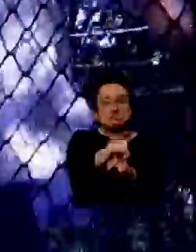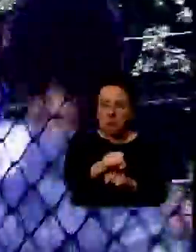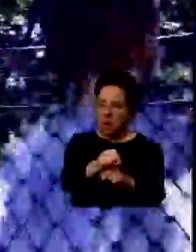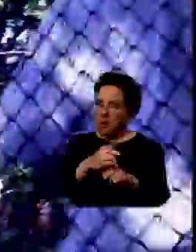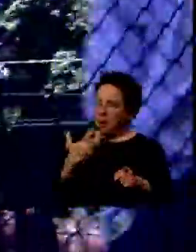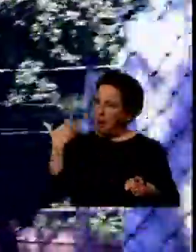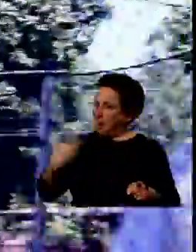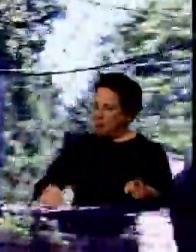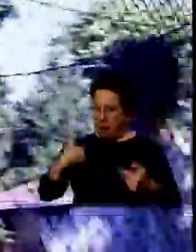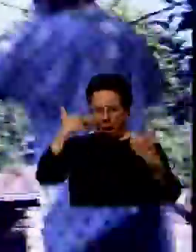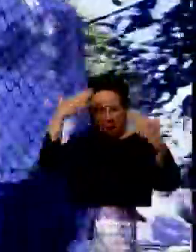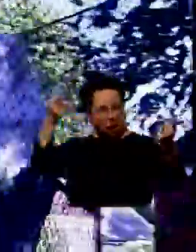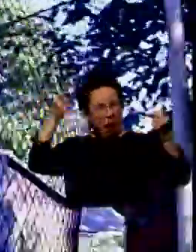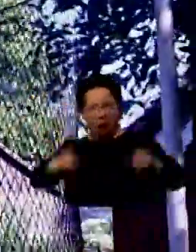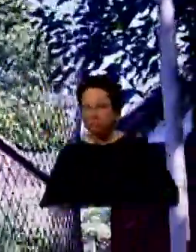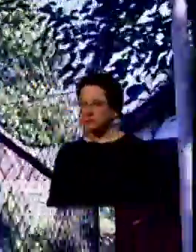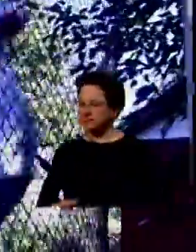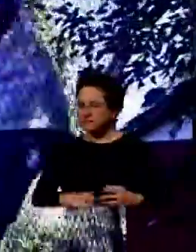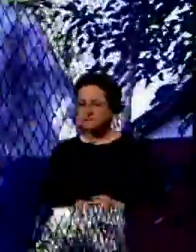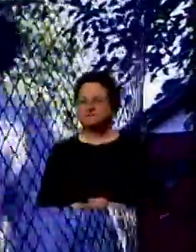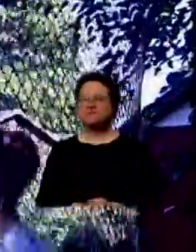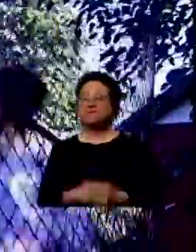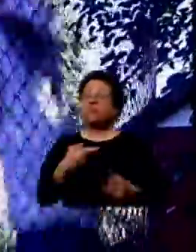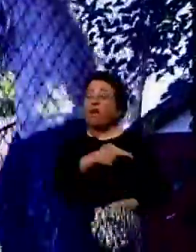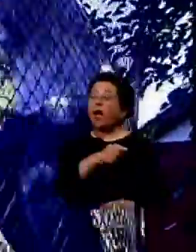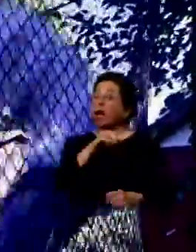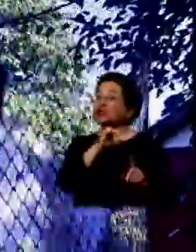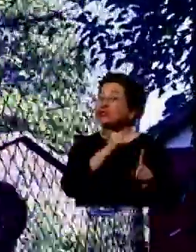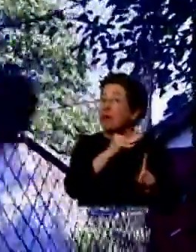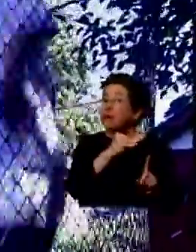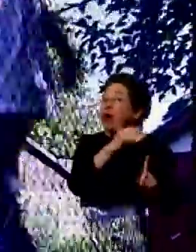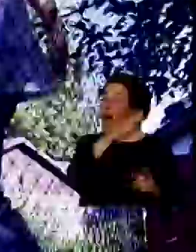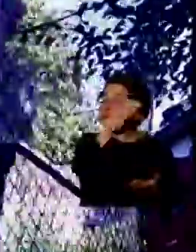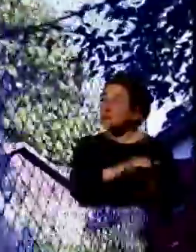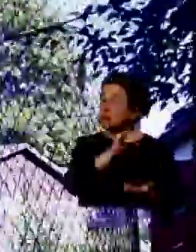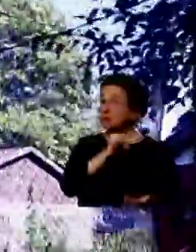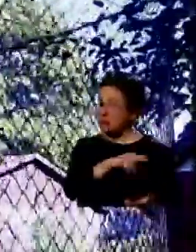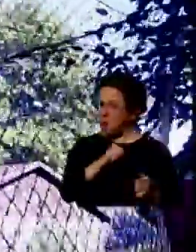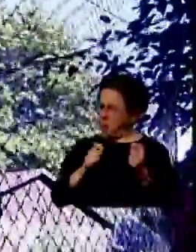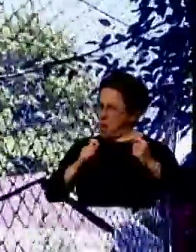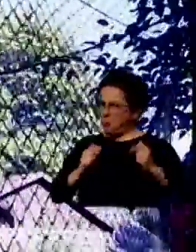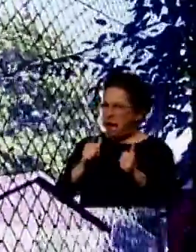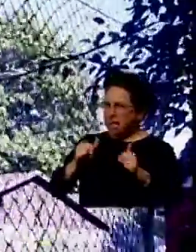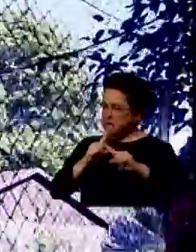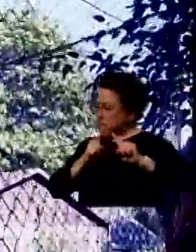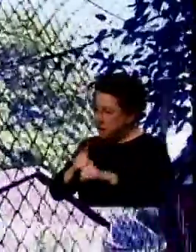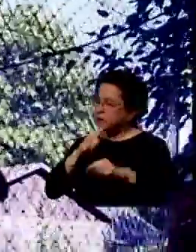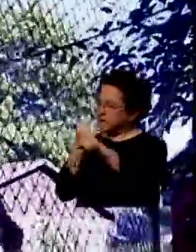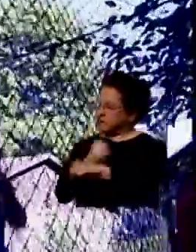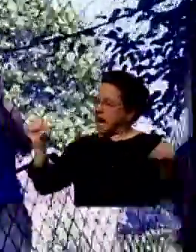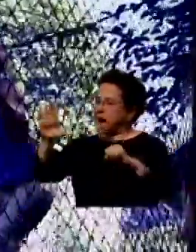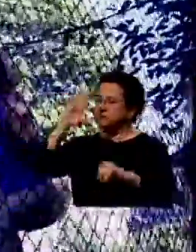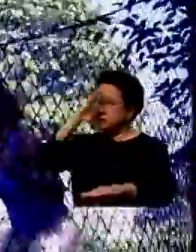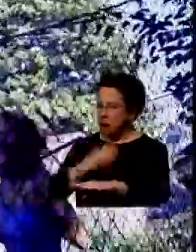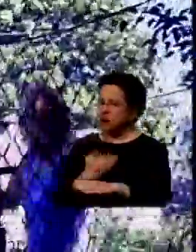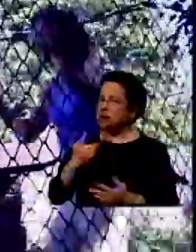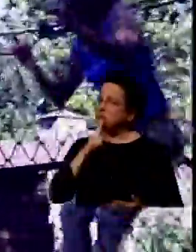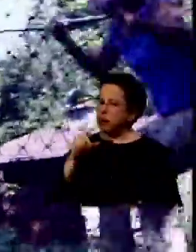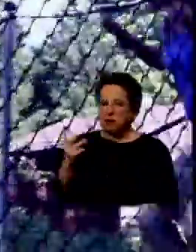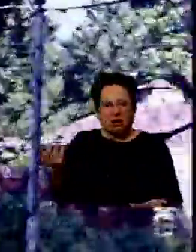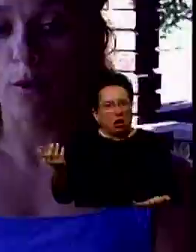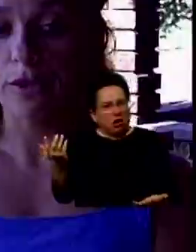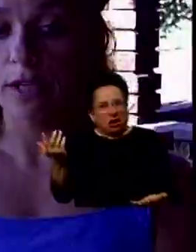The quick response of Jennifer and her husband Jim saved their son, who's now healthy, from a terrible